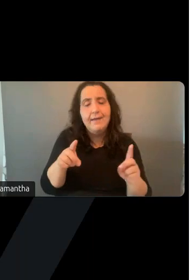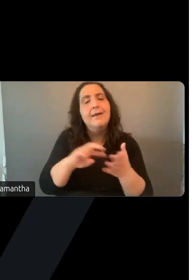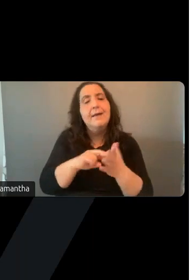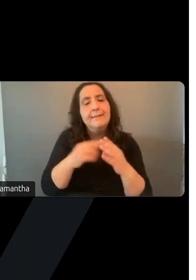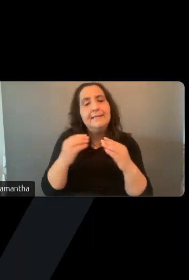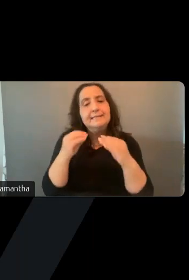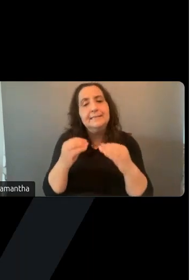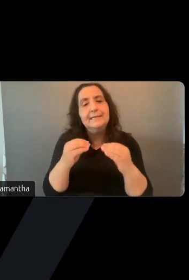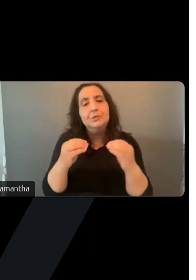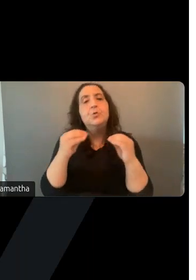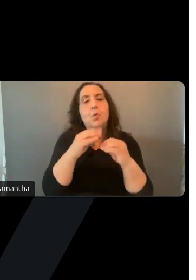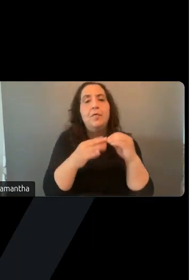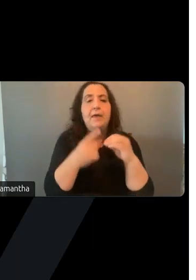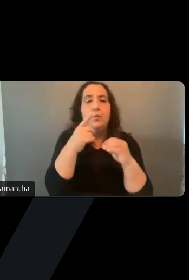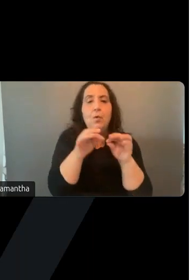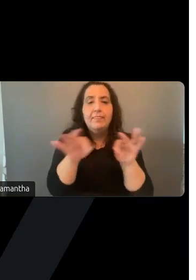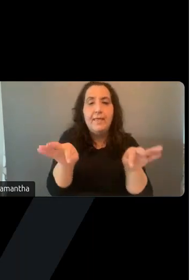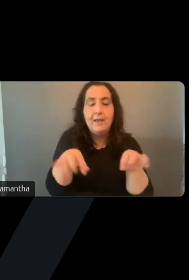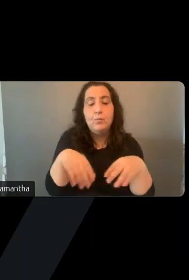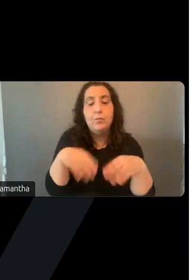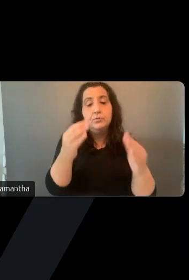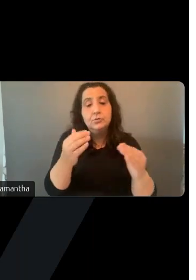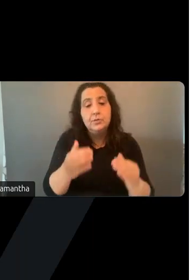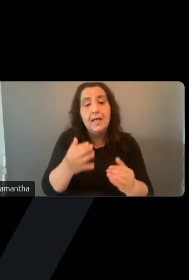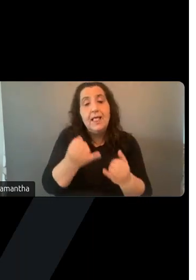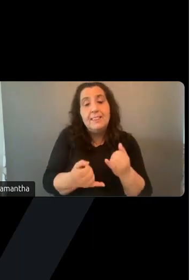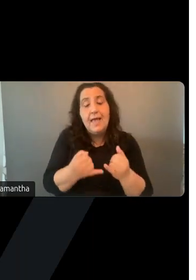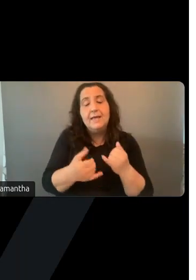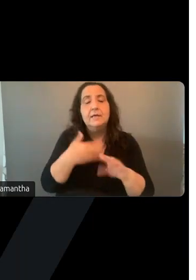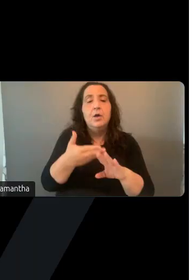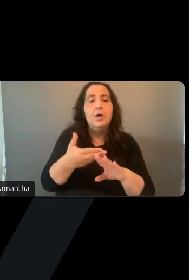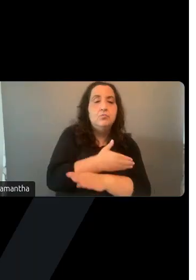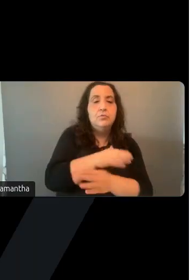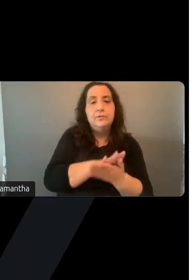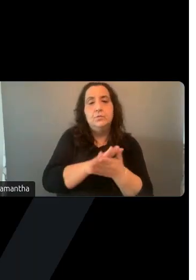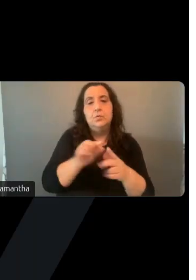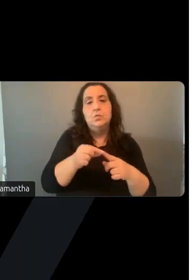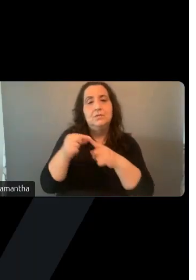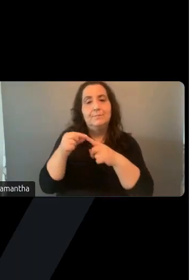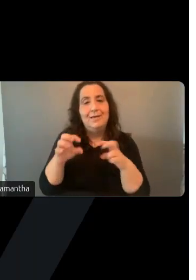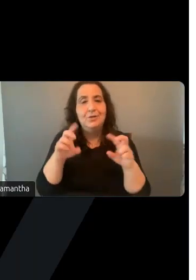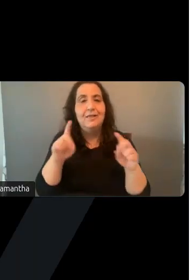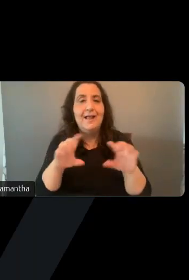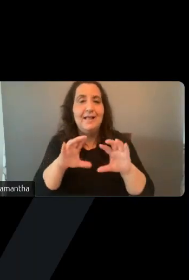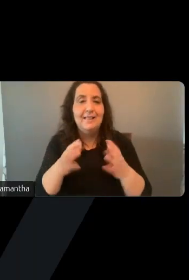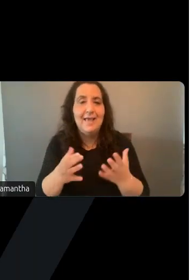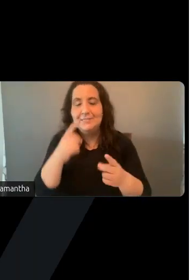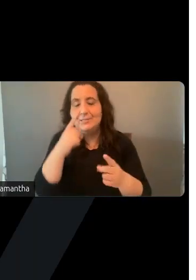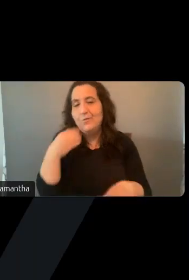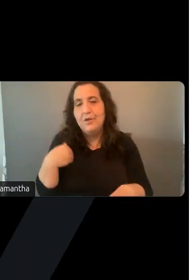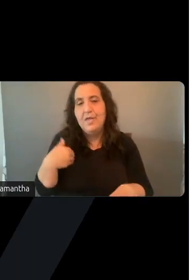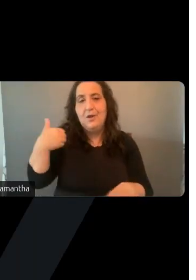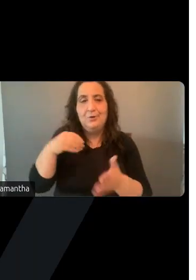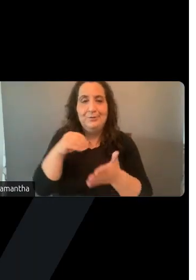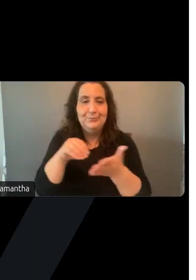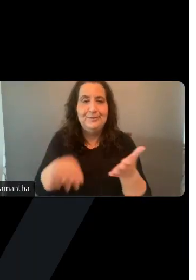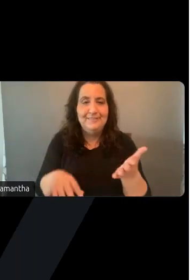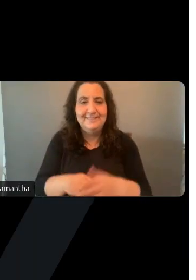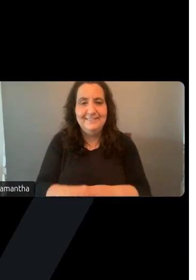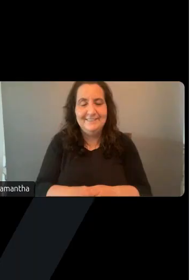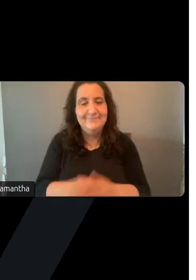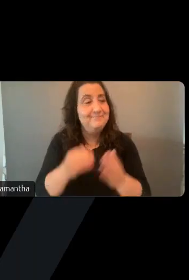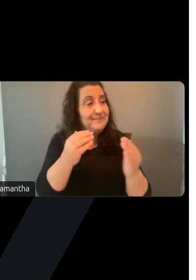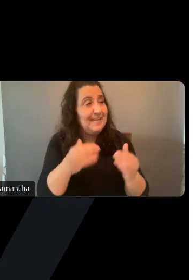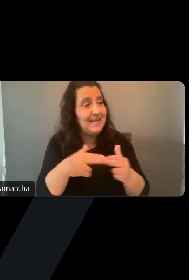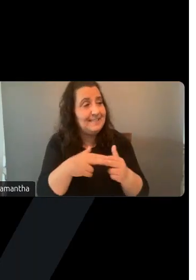multiple languages. And then, of course, we have preschool special education classes for our youngest learners. In the next slide.